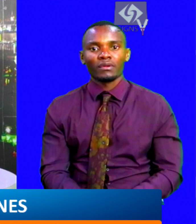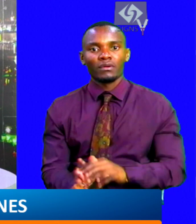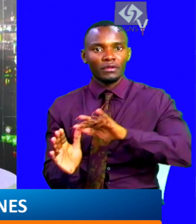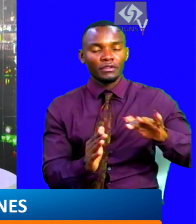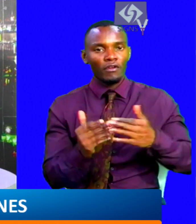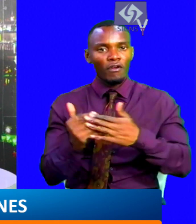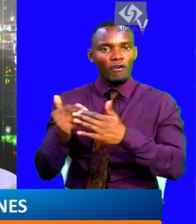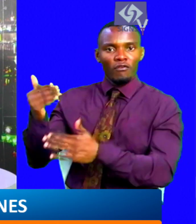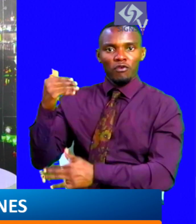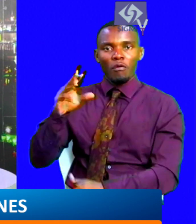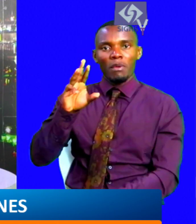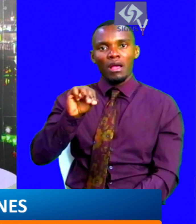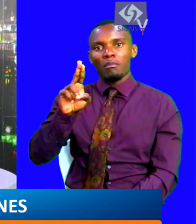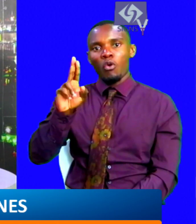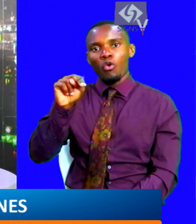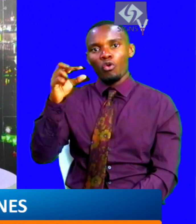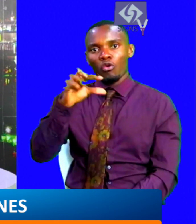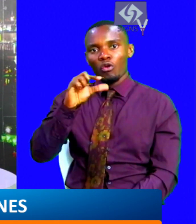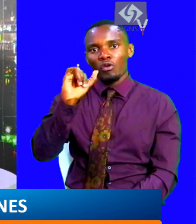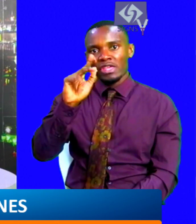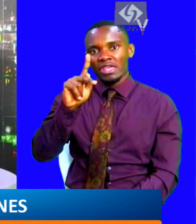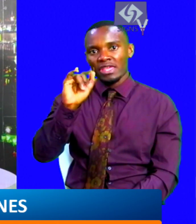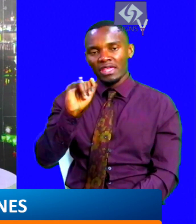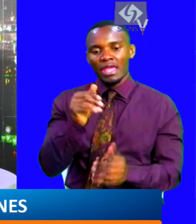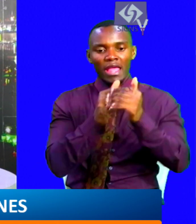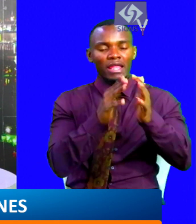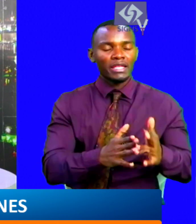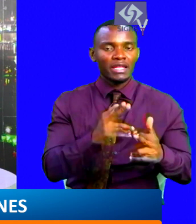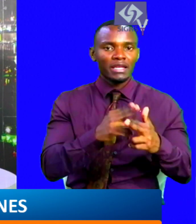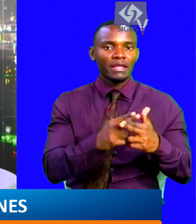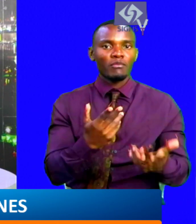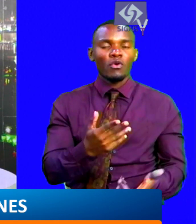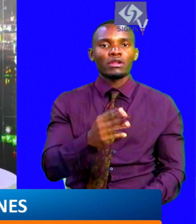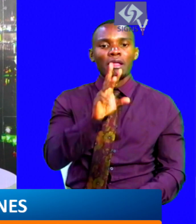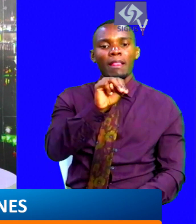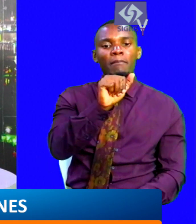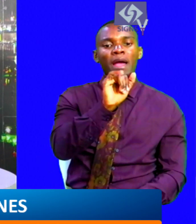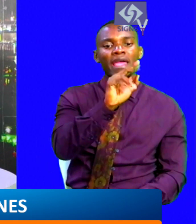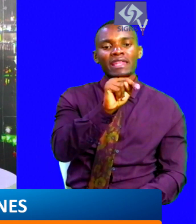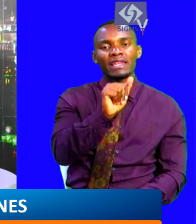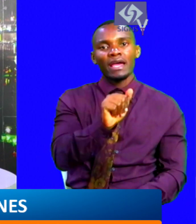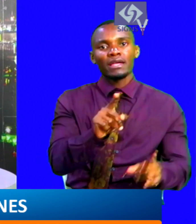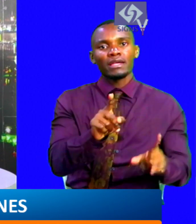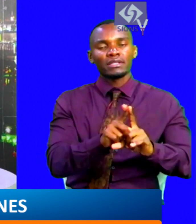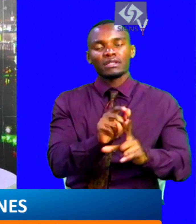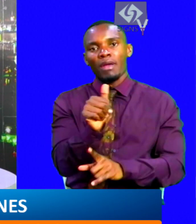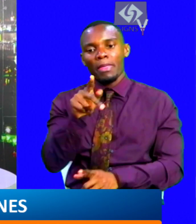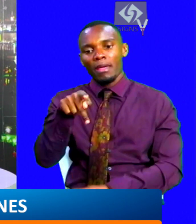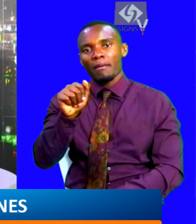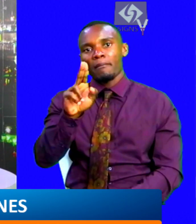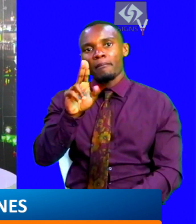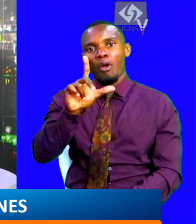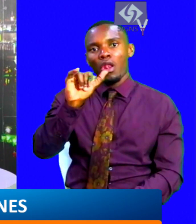be extremely worried that not even a year or so down the line of this administration.